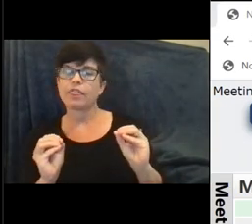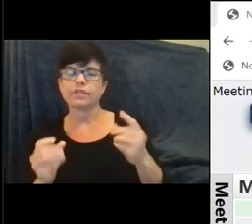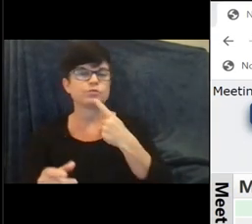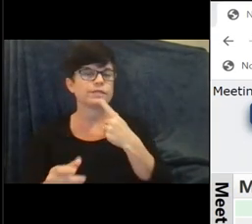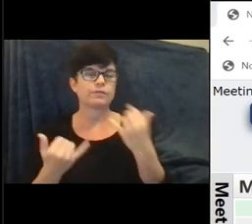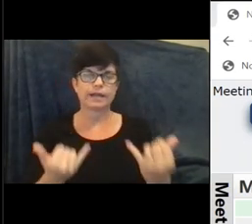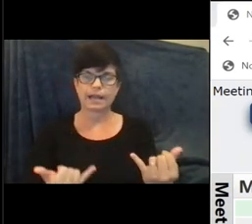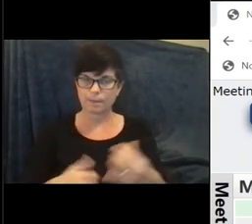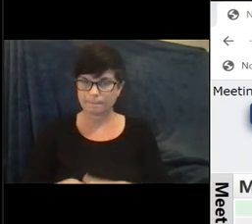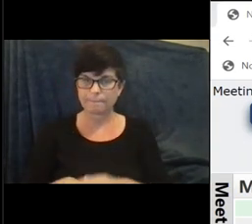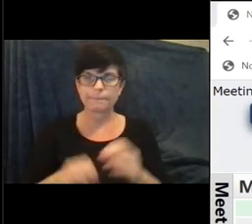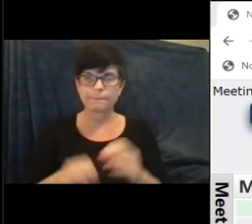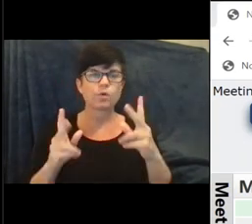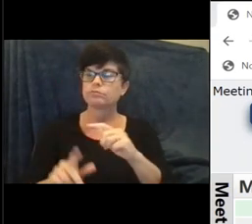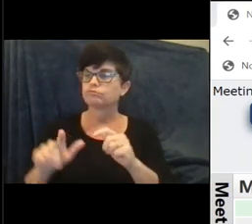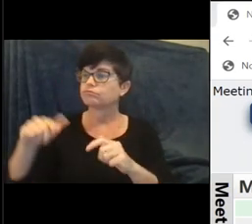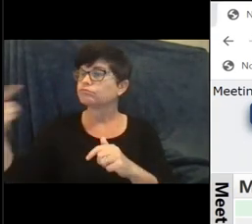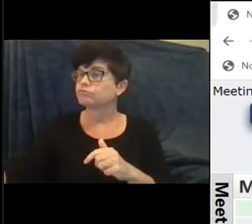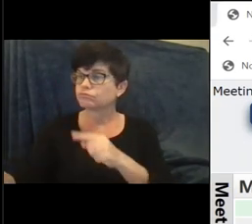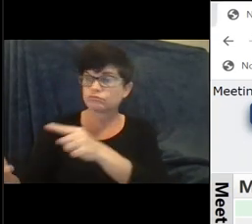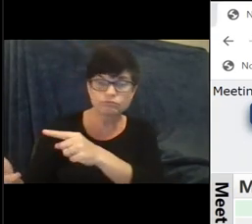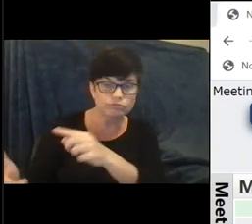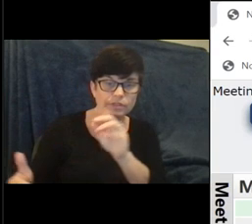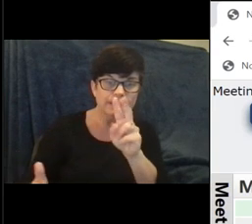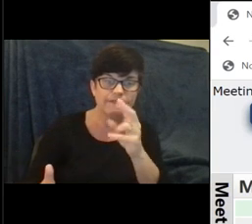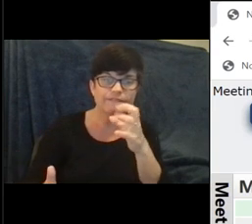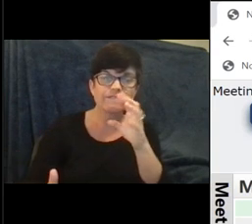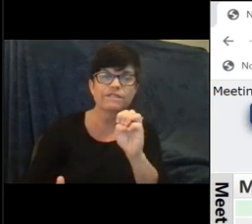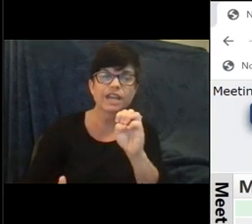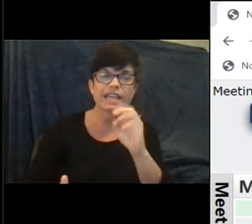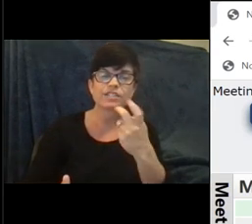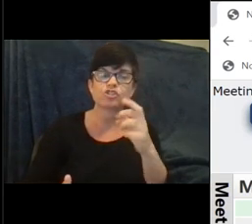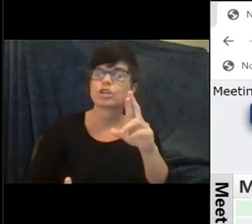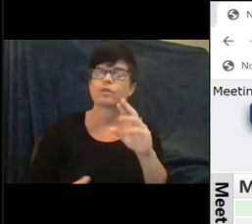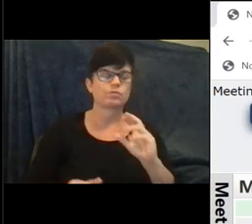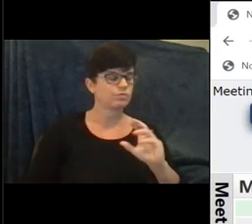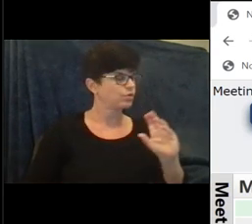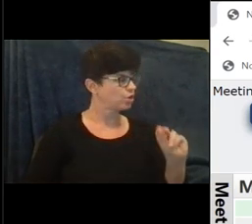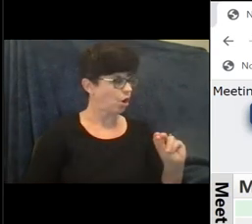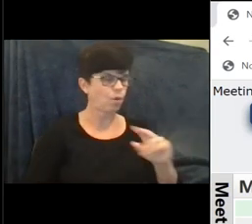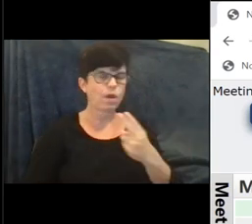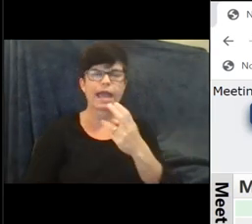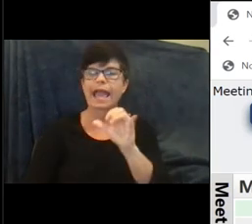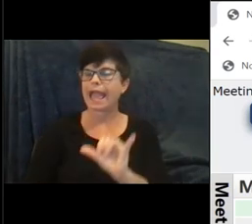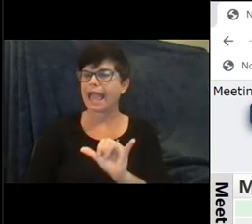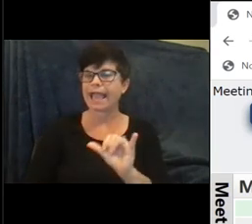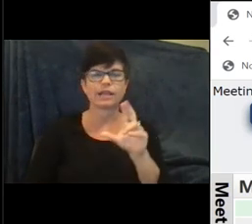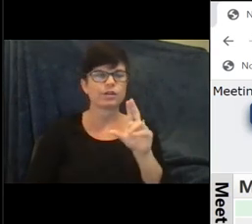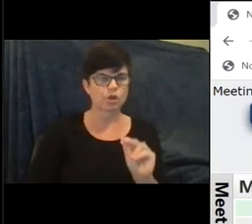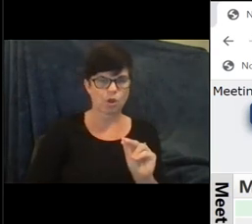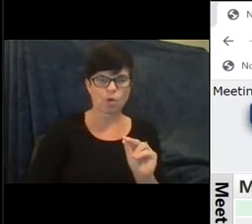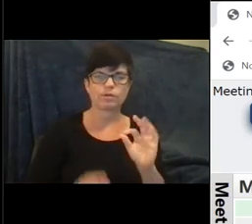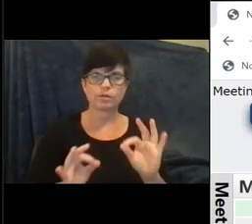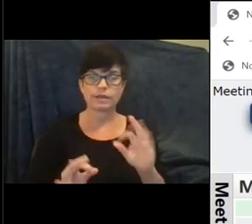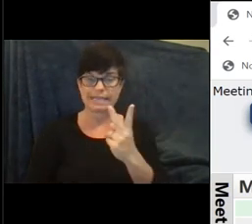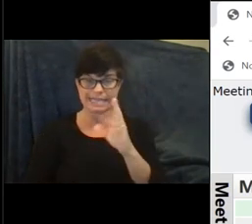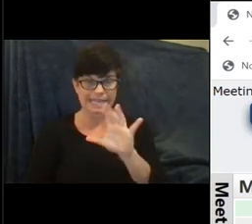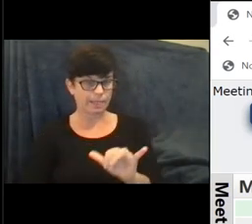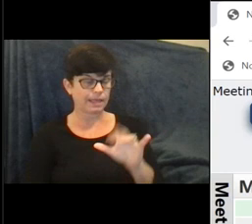All right. Anything from Vice Chair? Negative. Board Member Hay? No. All right. Board Member Kelly?